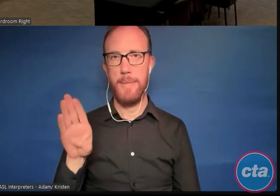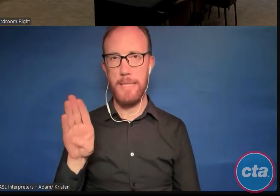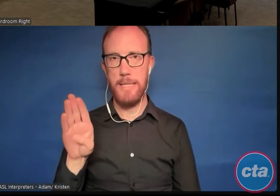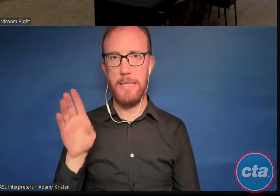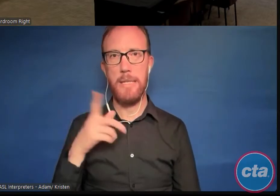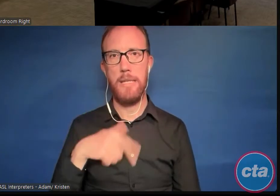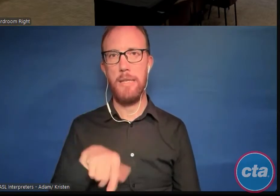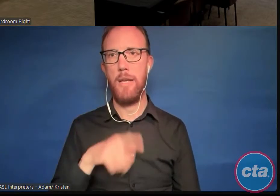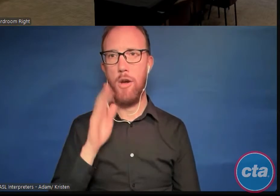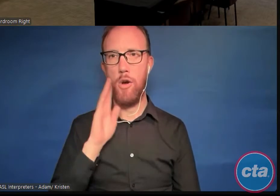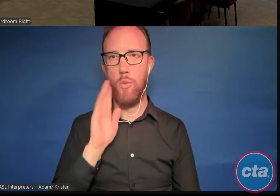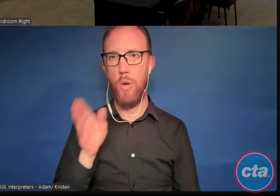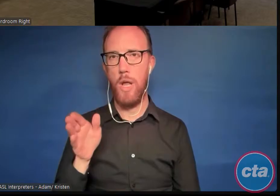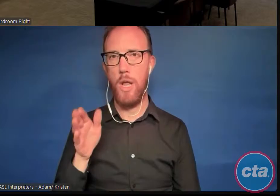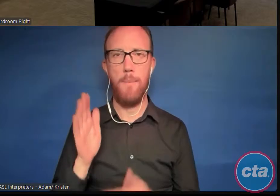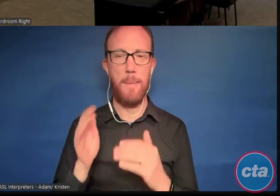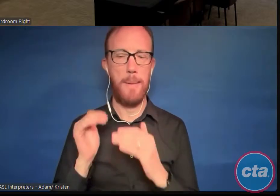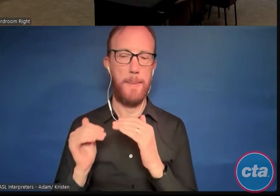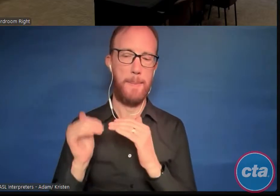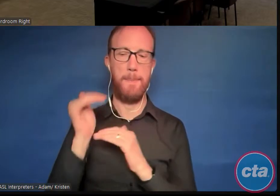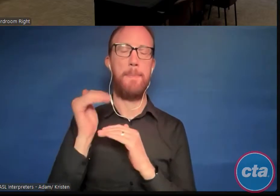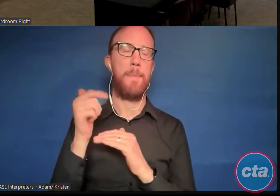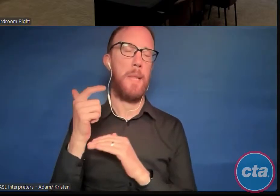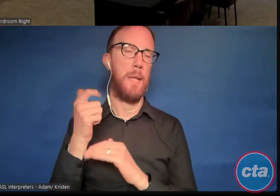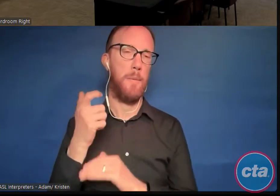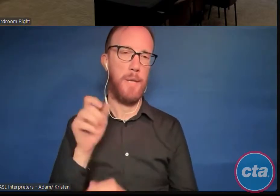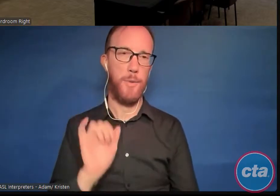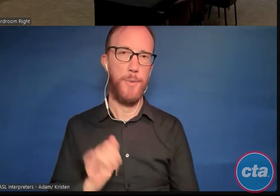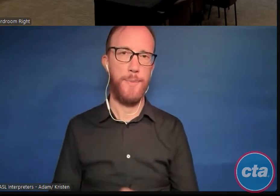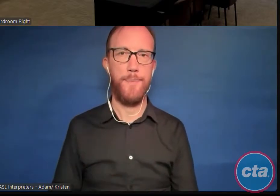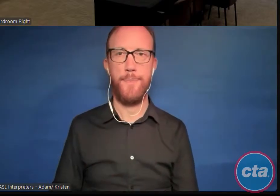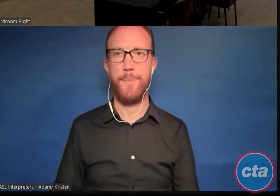will probably exceed a little bit.